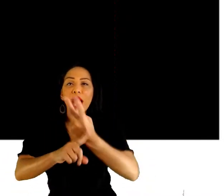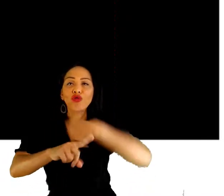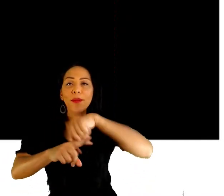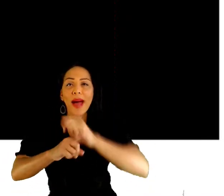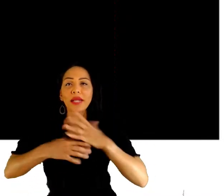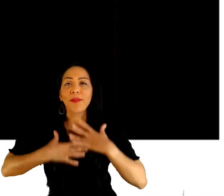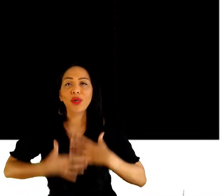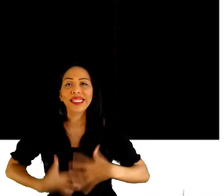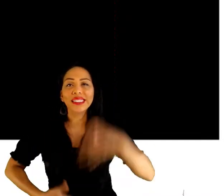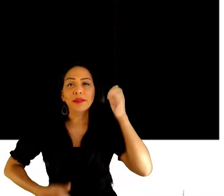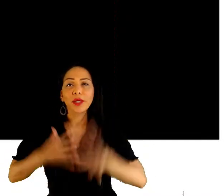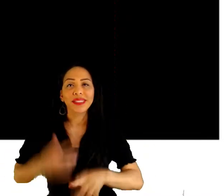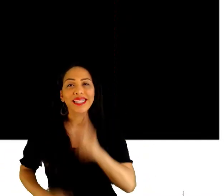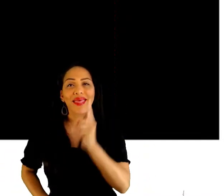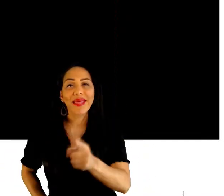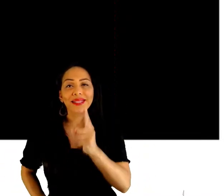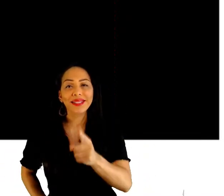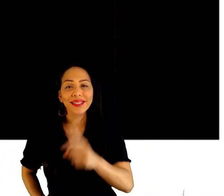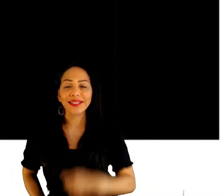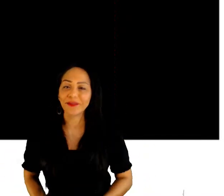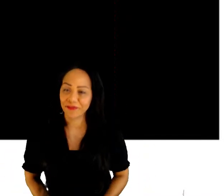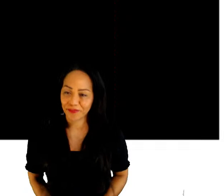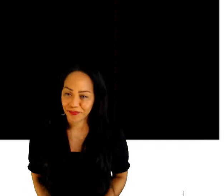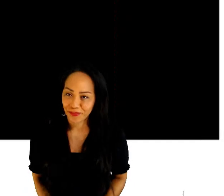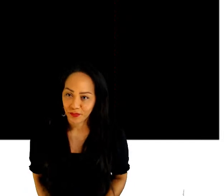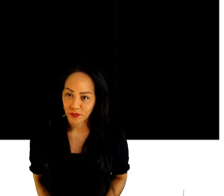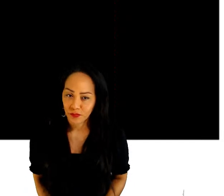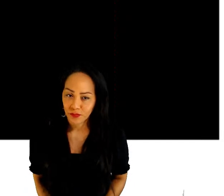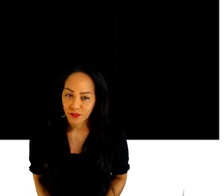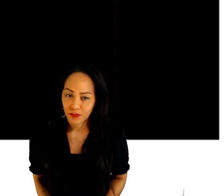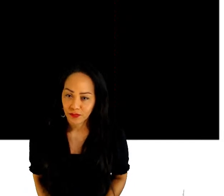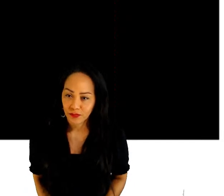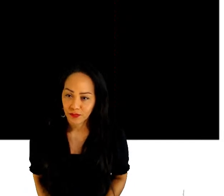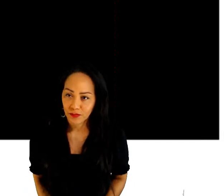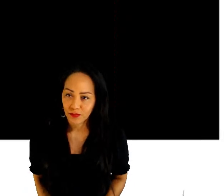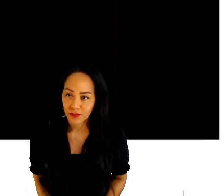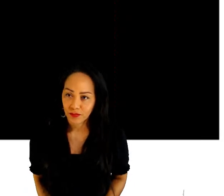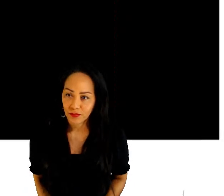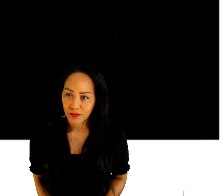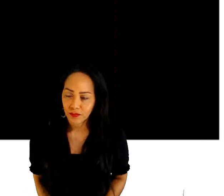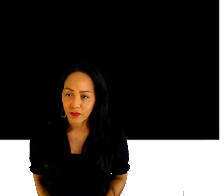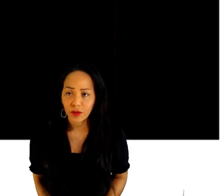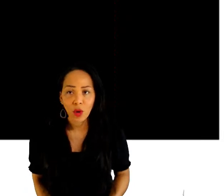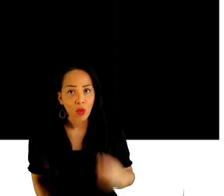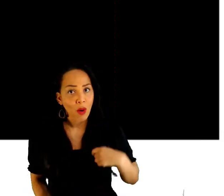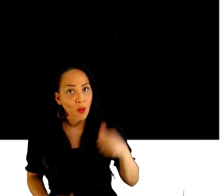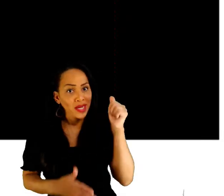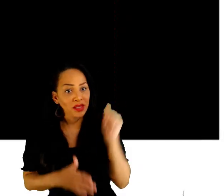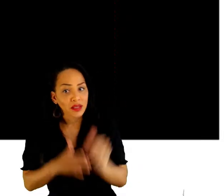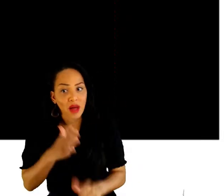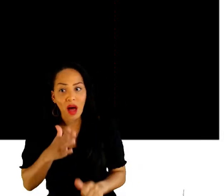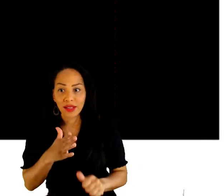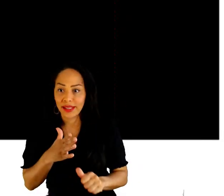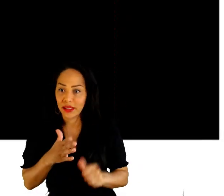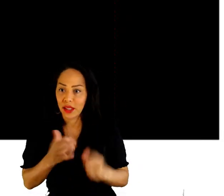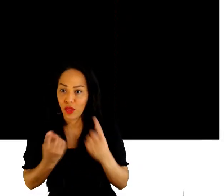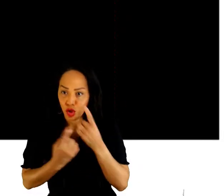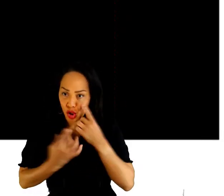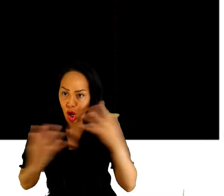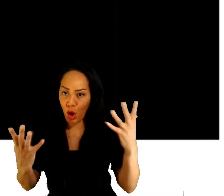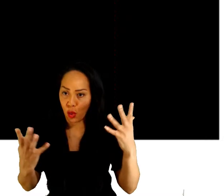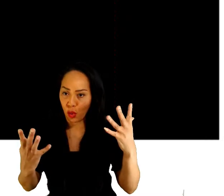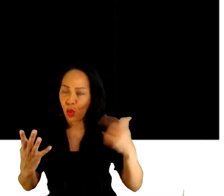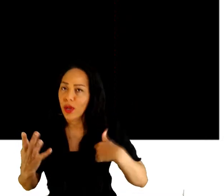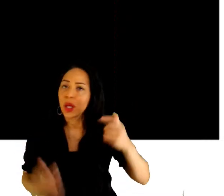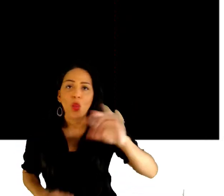Another very important thing that we haven't been so aware of when we started making that shows the importance of the gaze and